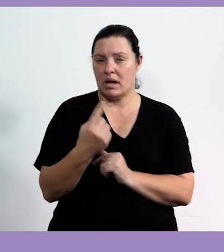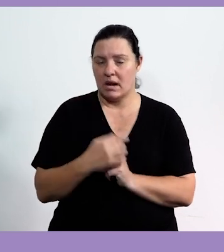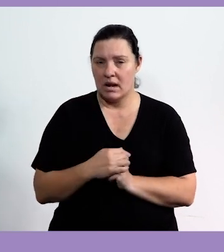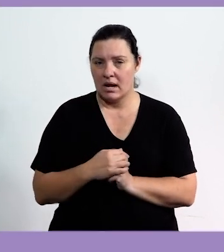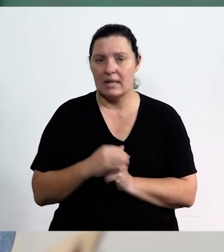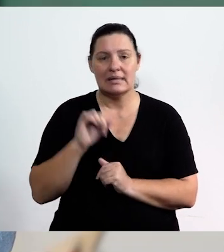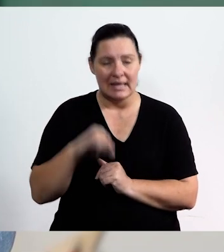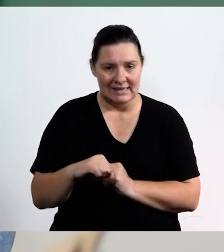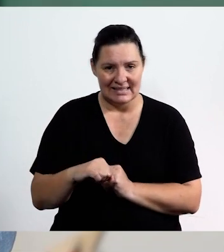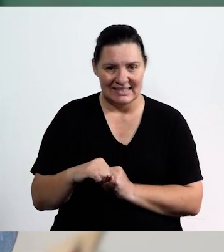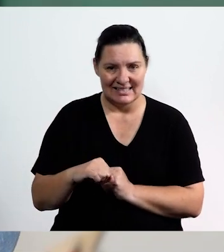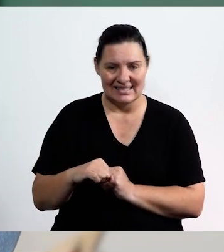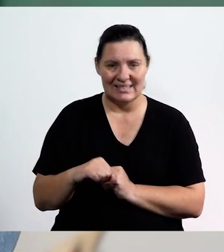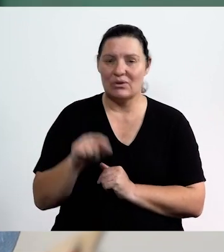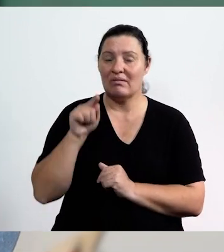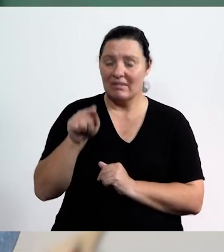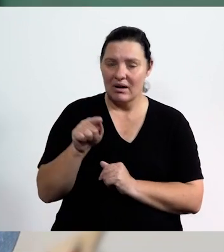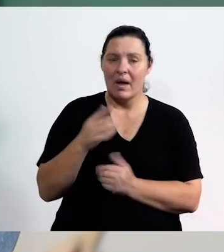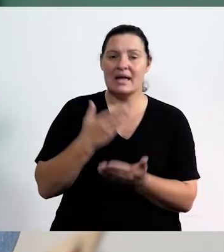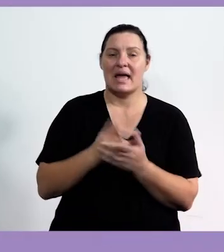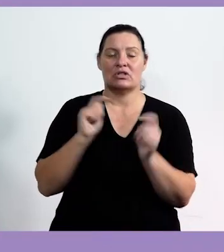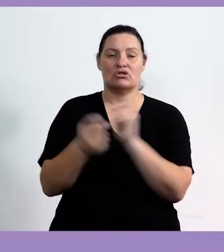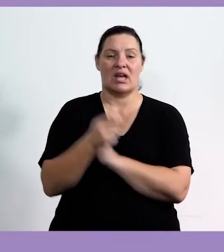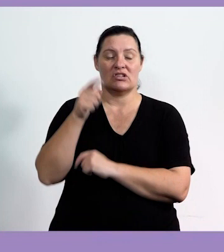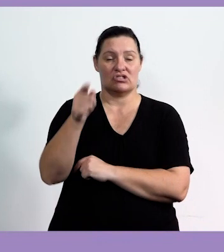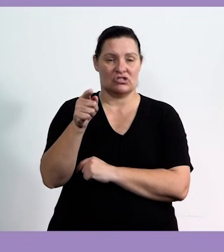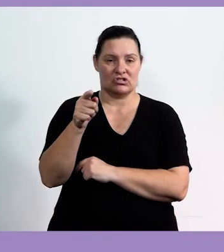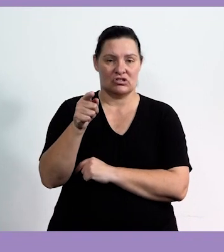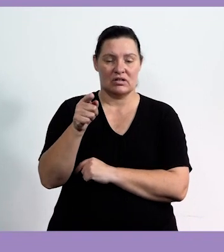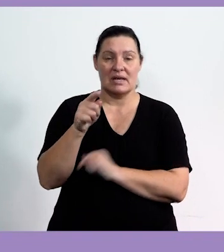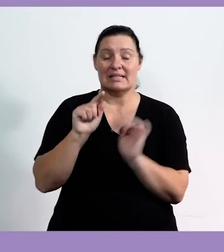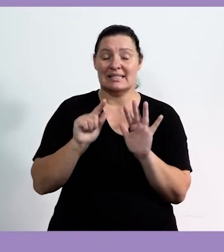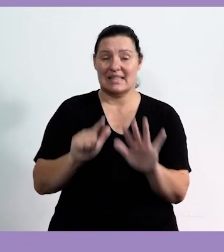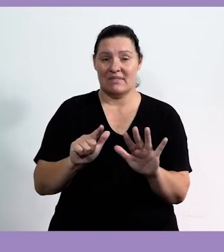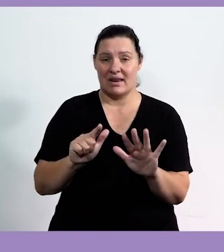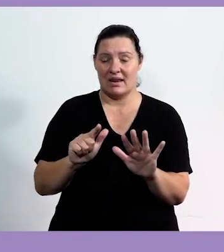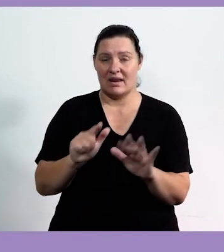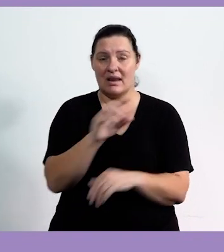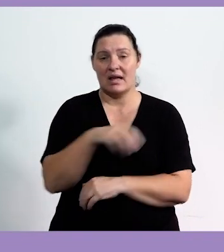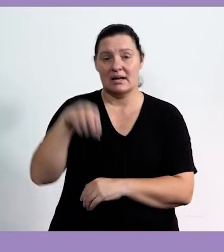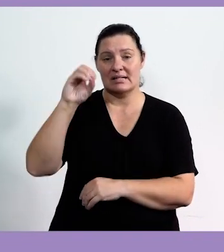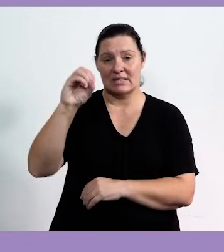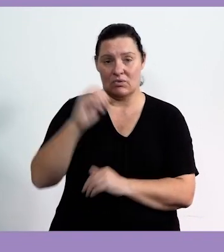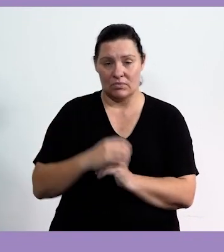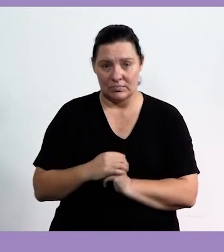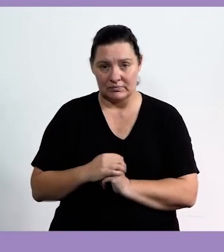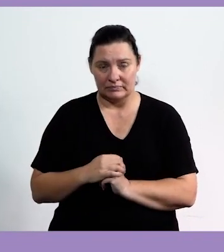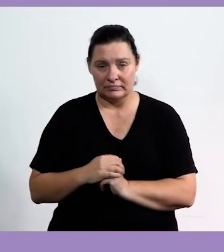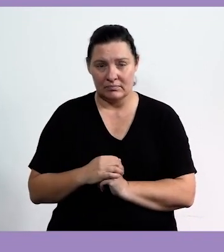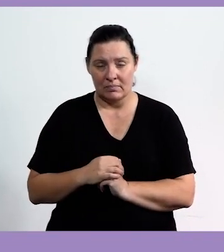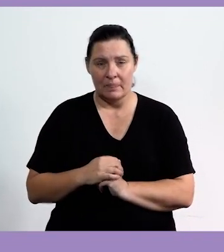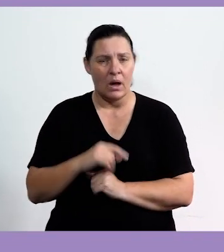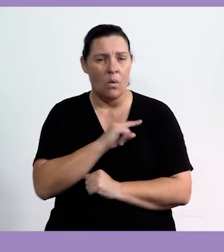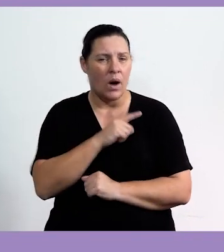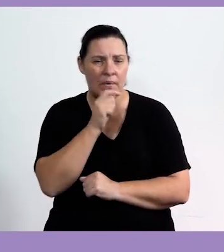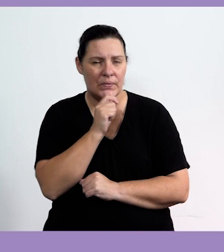1? Yes, you are correct. We can change that 1 to 7 to the exponent of